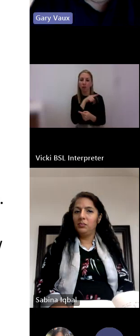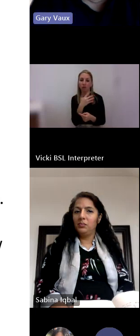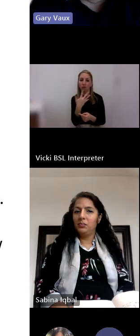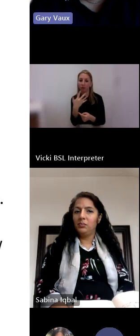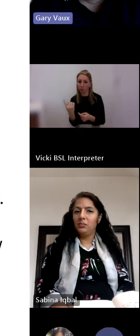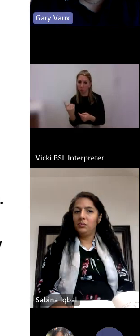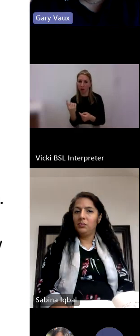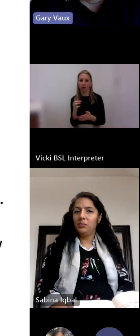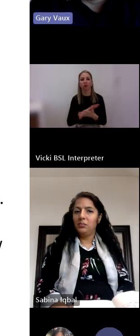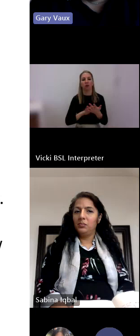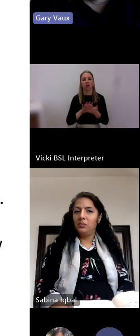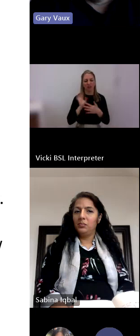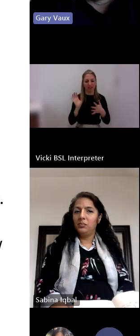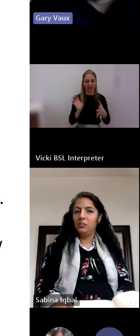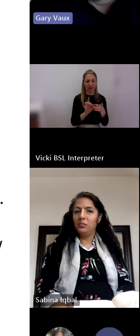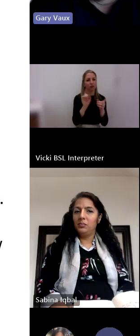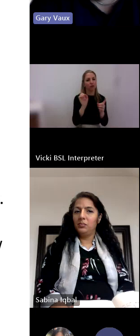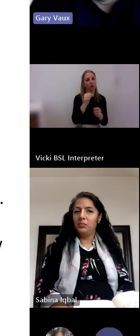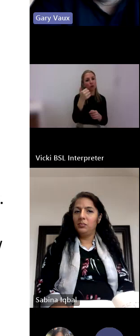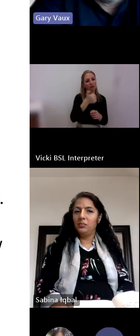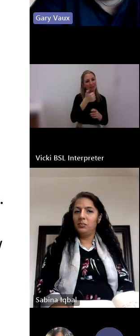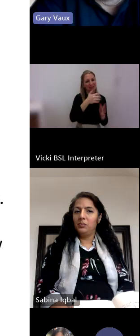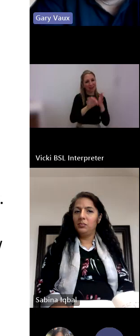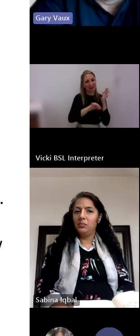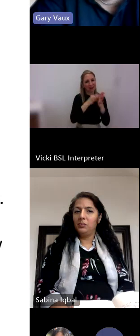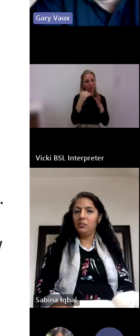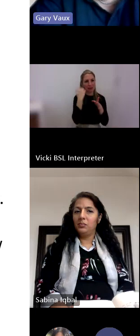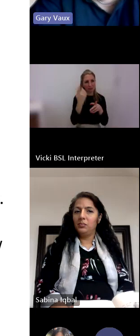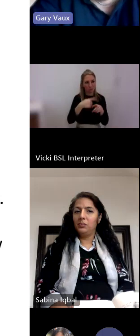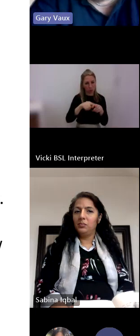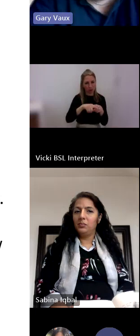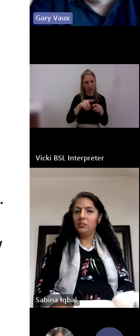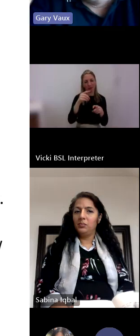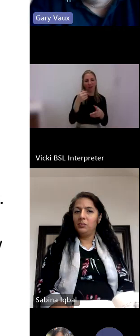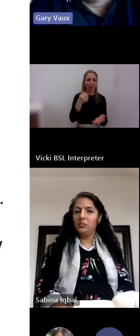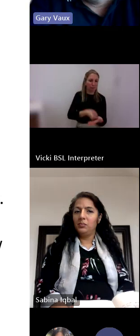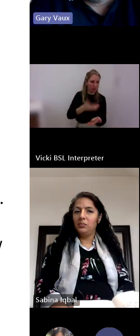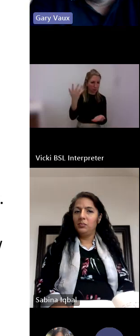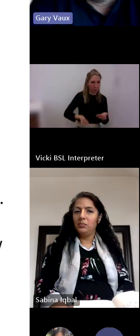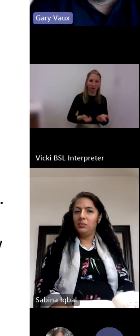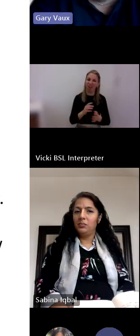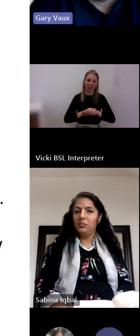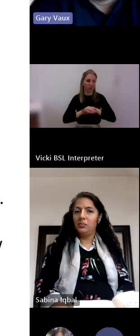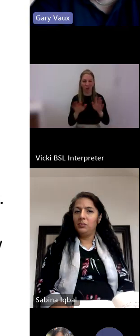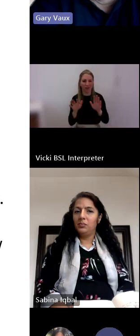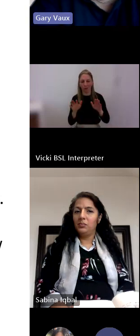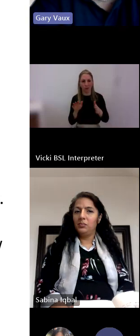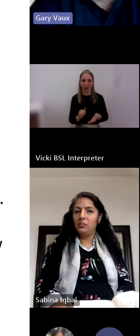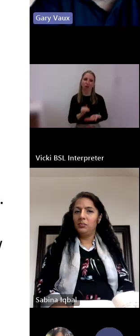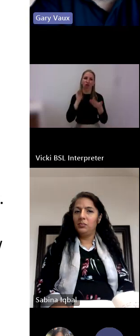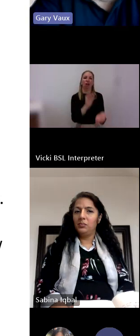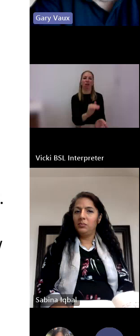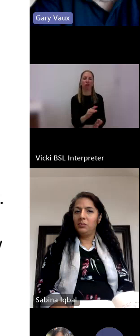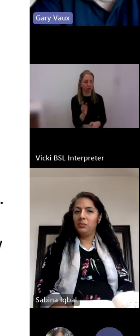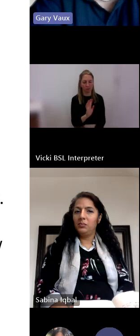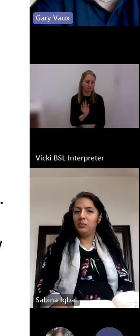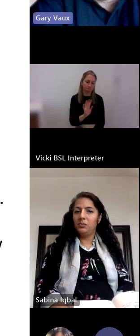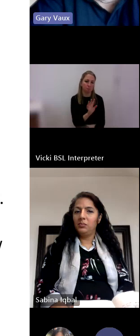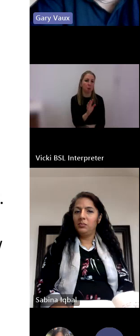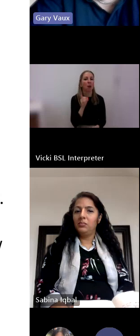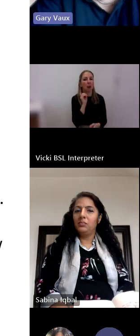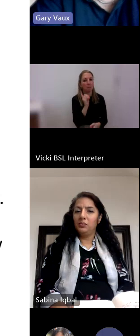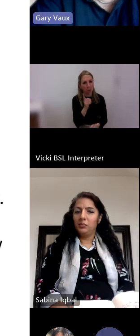based on 16 hours a week at minimum wage, so it's hardly generous from that point of view,